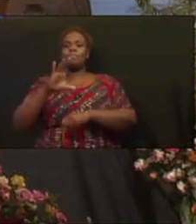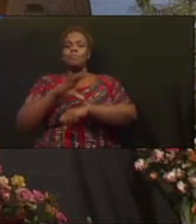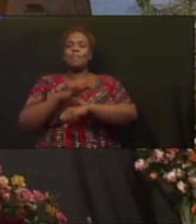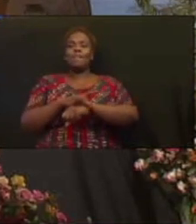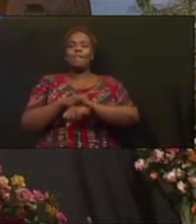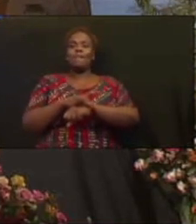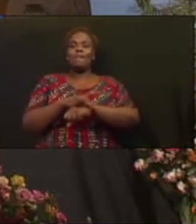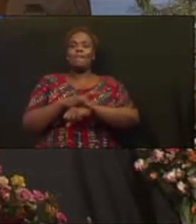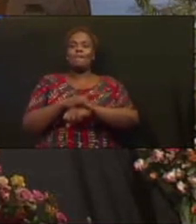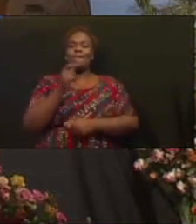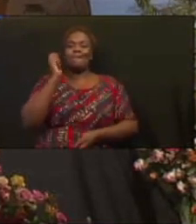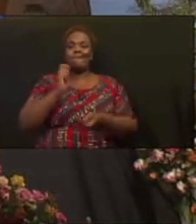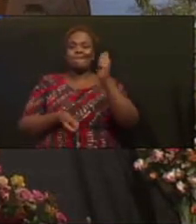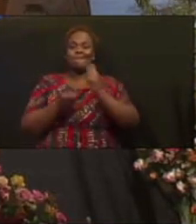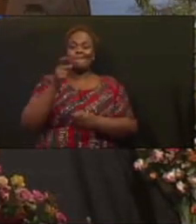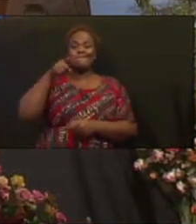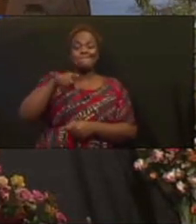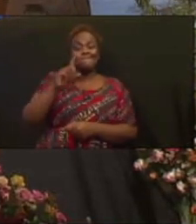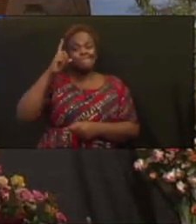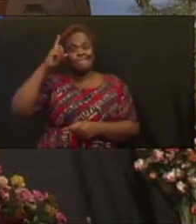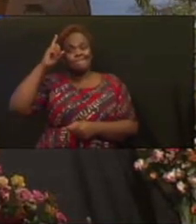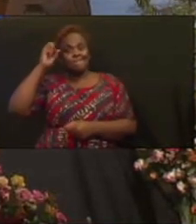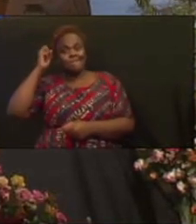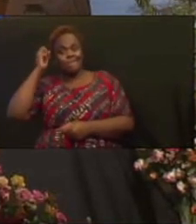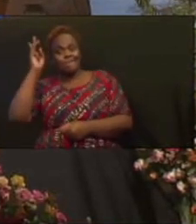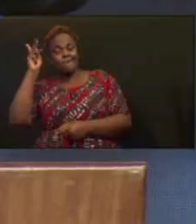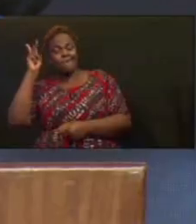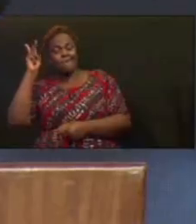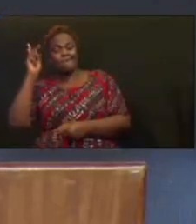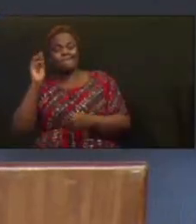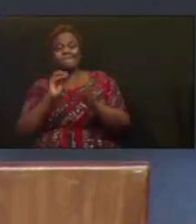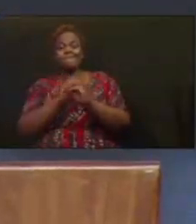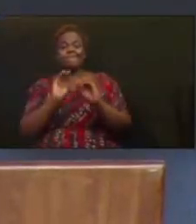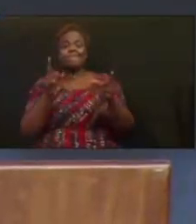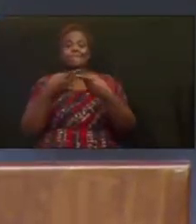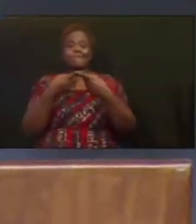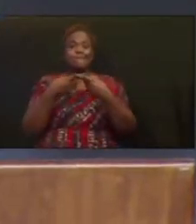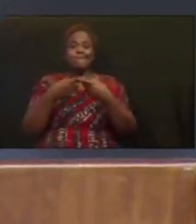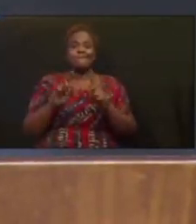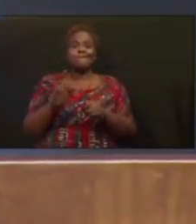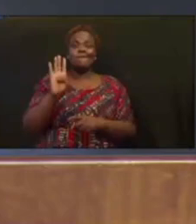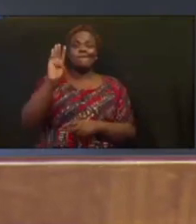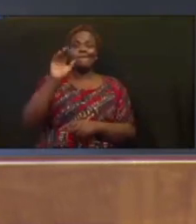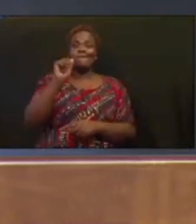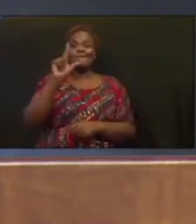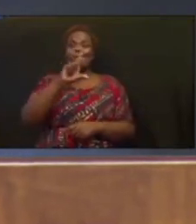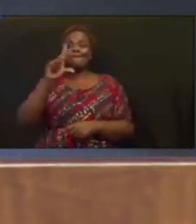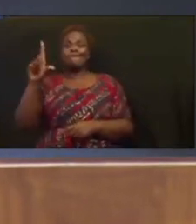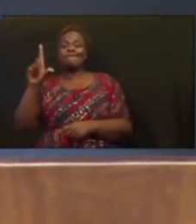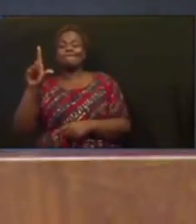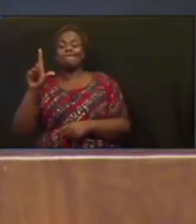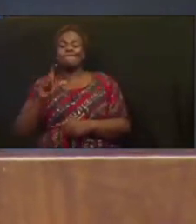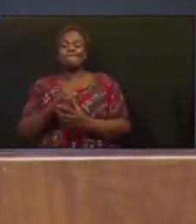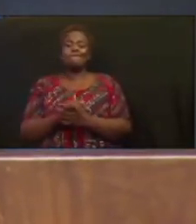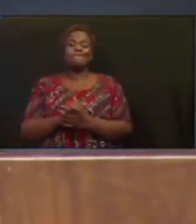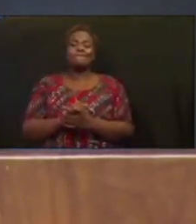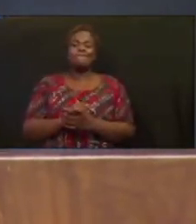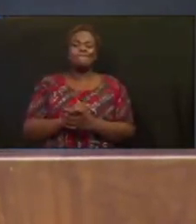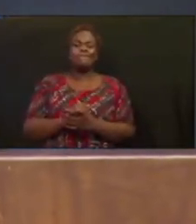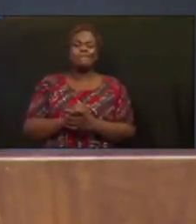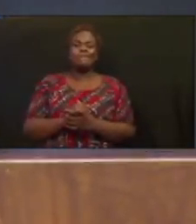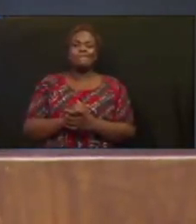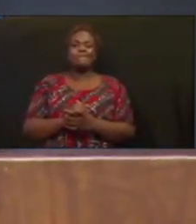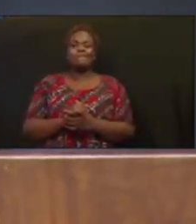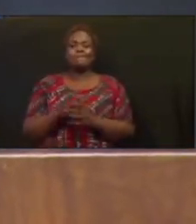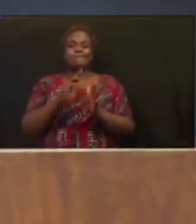just become wealthy by intelligence. It is their fraternity with this she-goddess called Babylon. Revelation 18, 19.